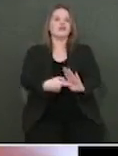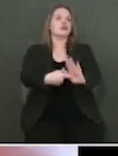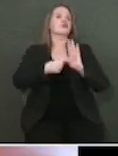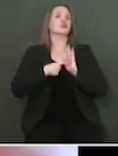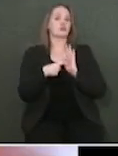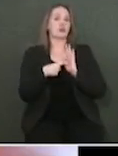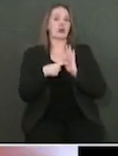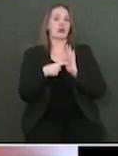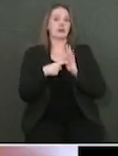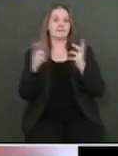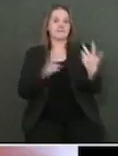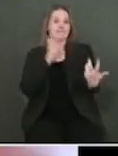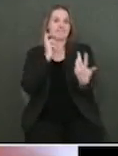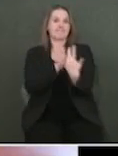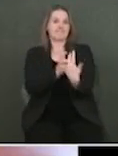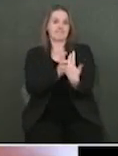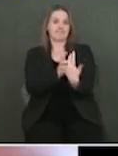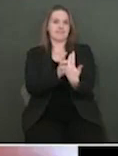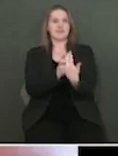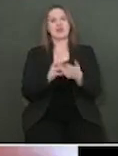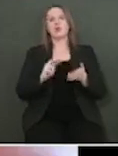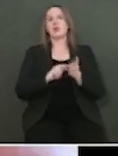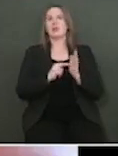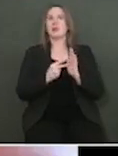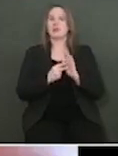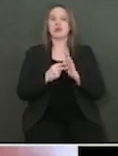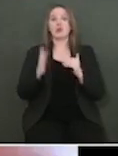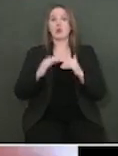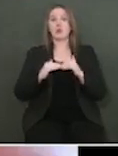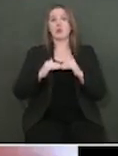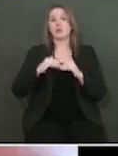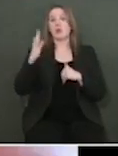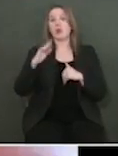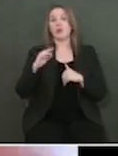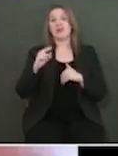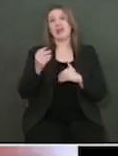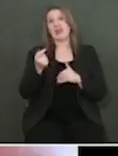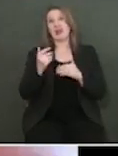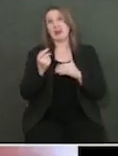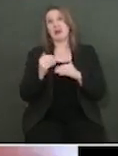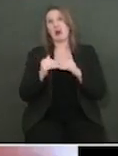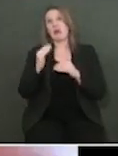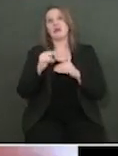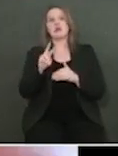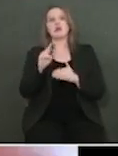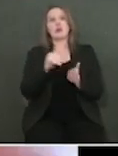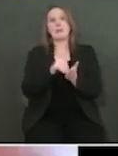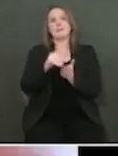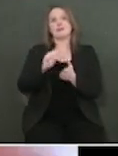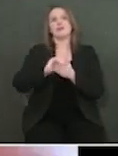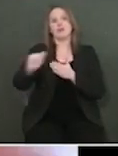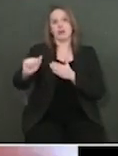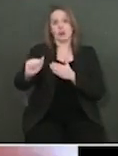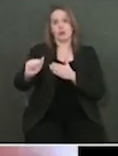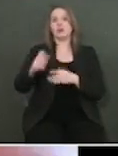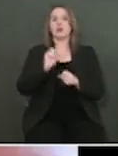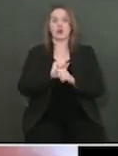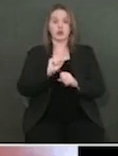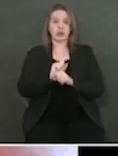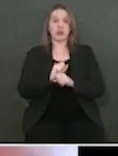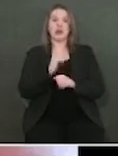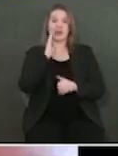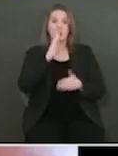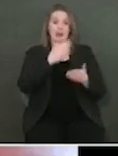to comply with. And, that amounted to a little over $2 million worth of work. And there will be additional phases in the future that